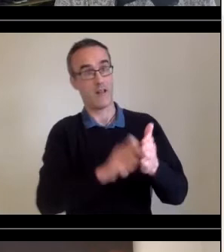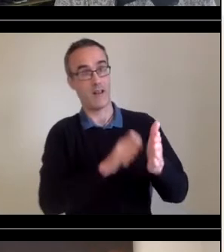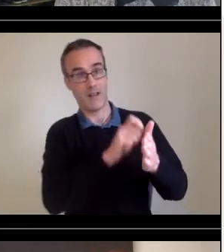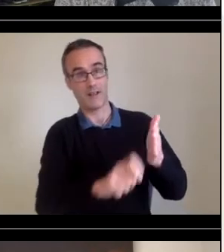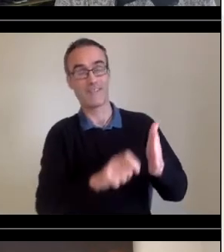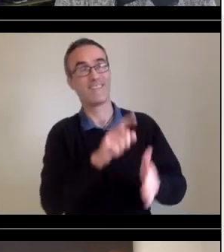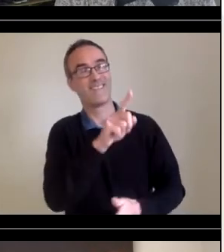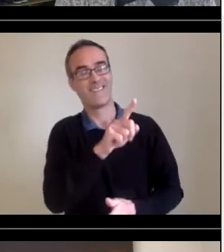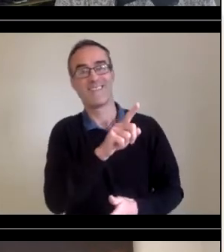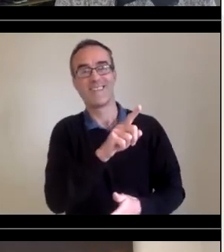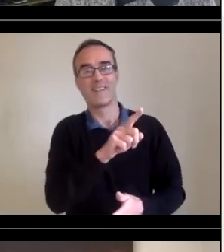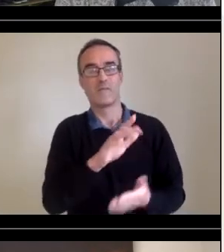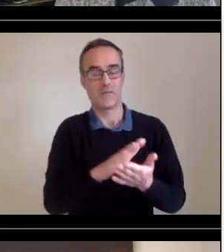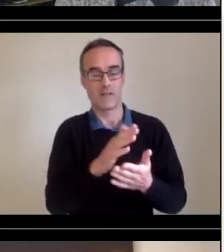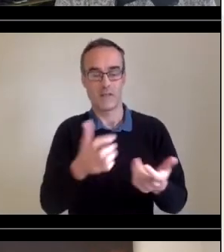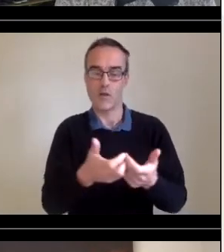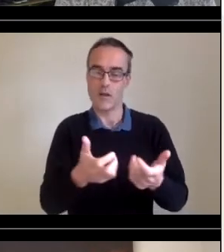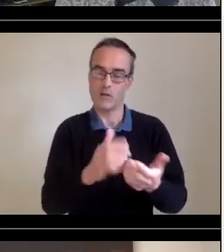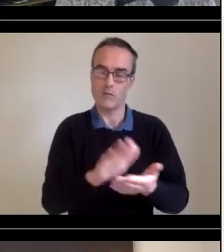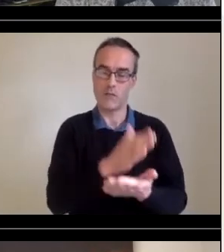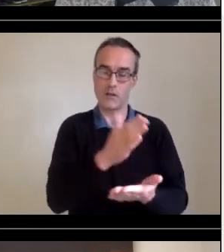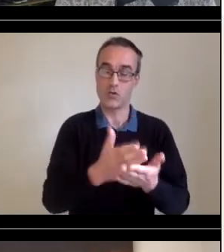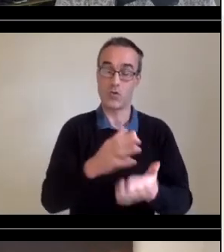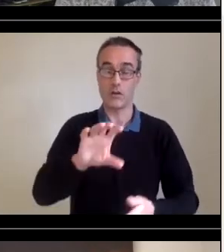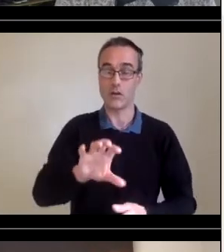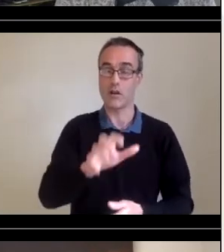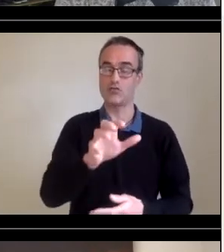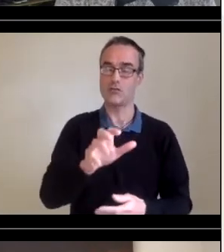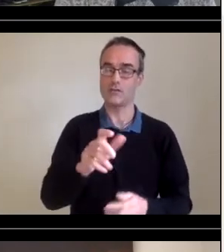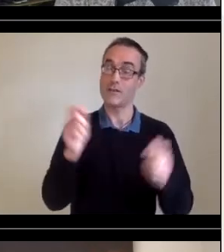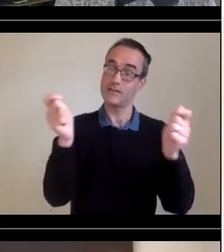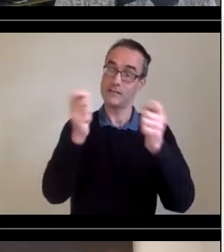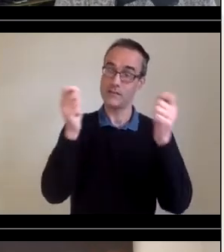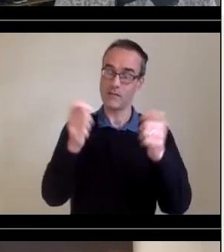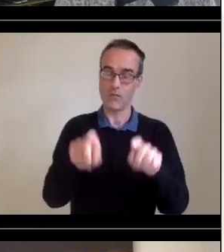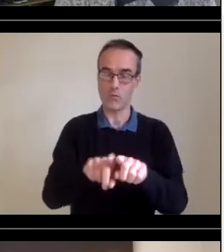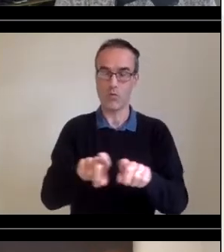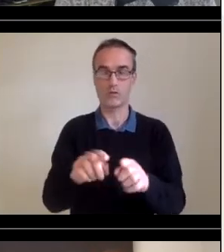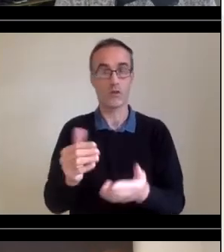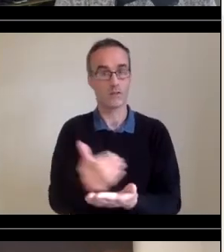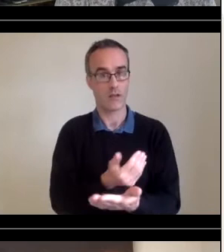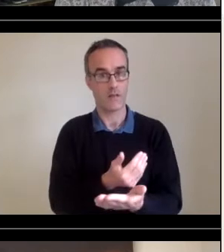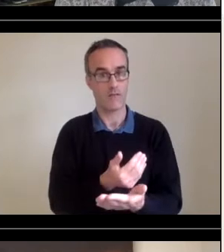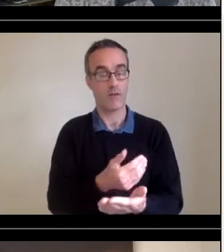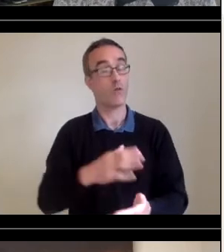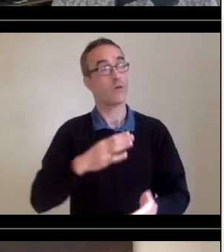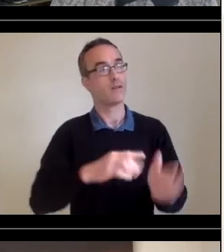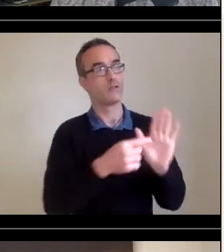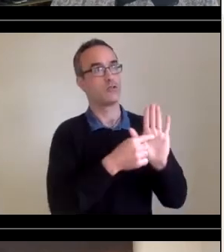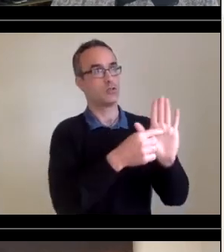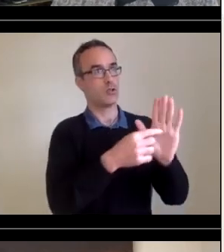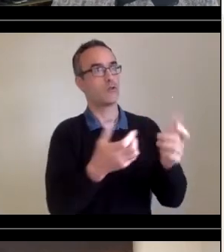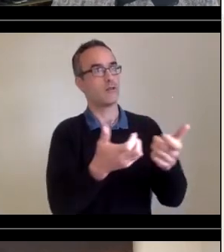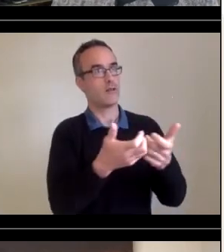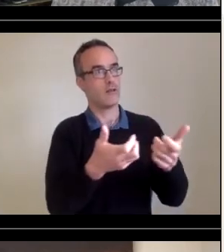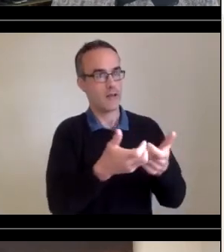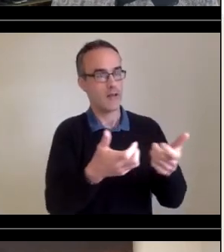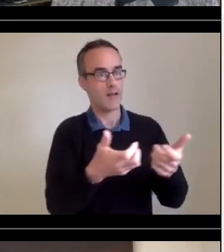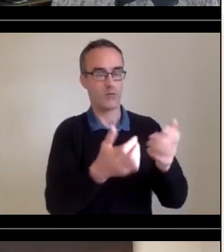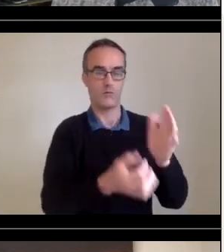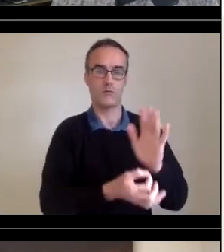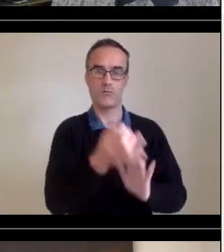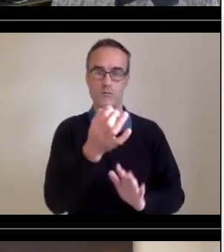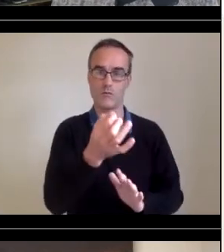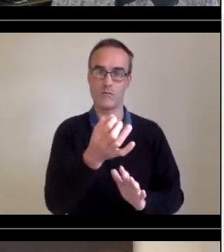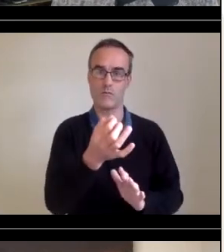their countries successful and safe. And of course, we need to show how we can help enable them to do that. And I think when we have these really